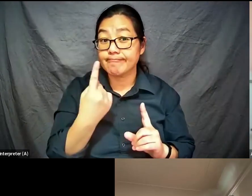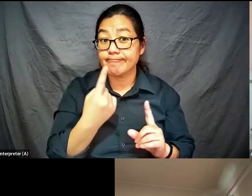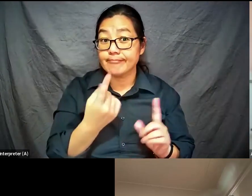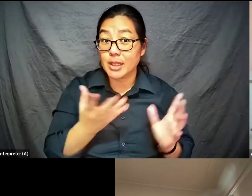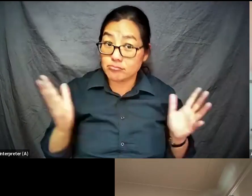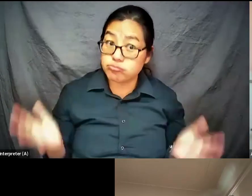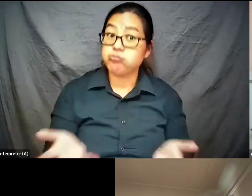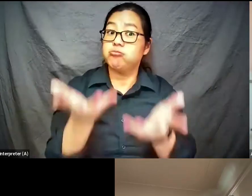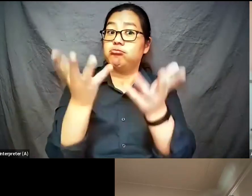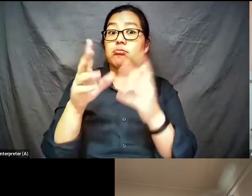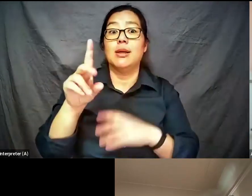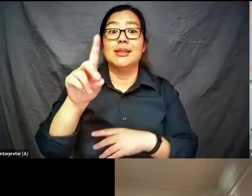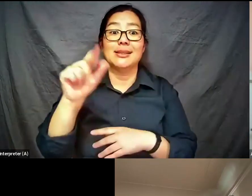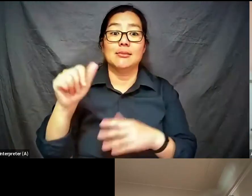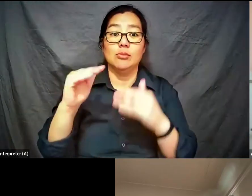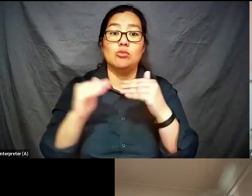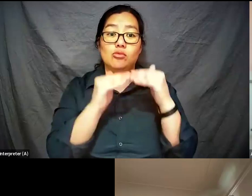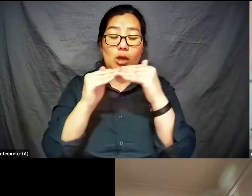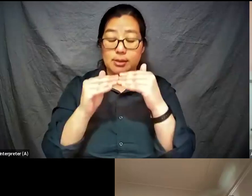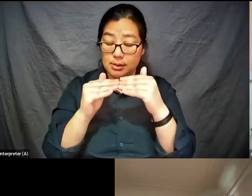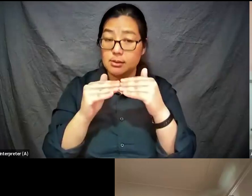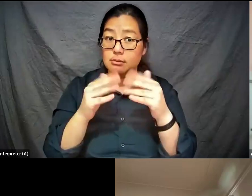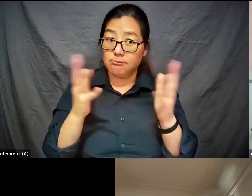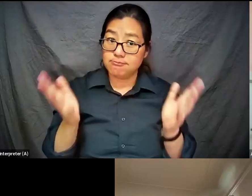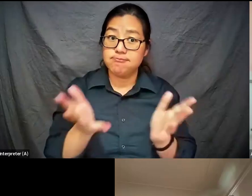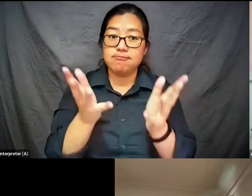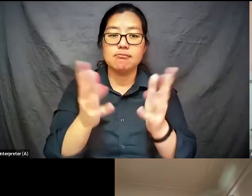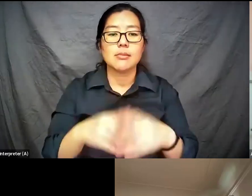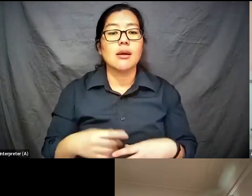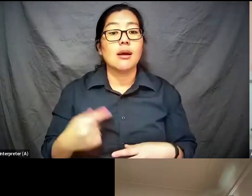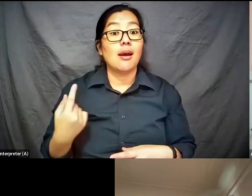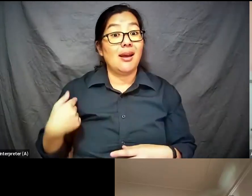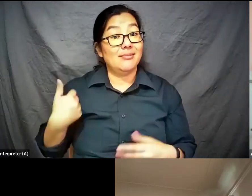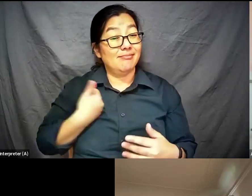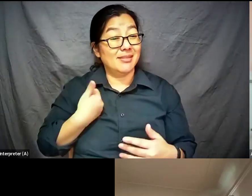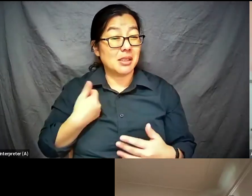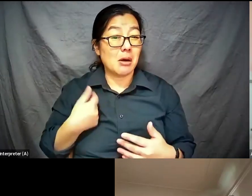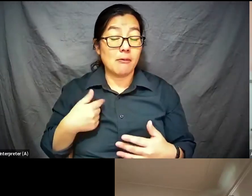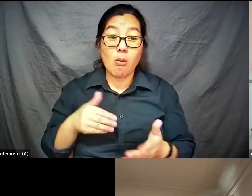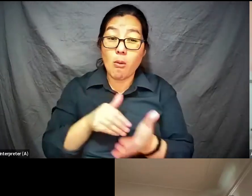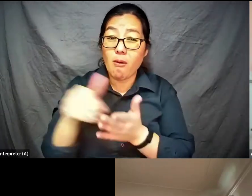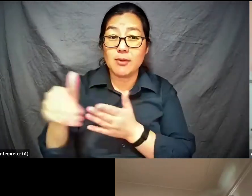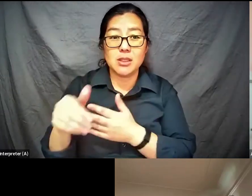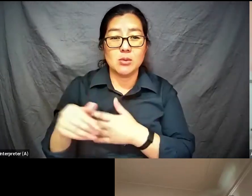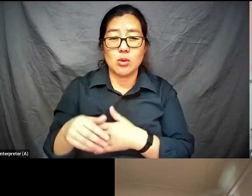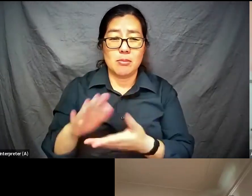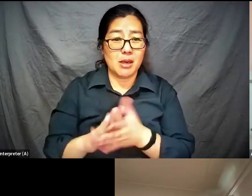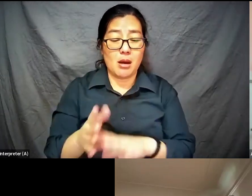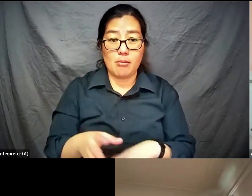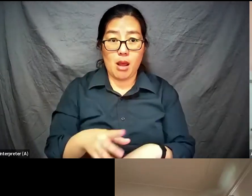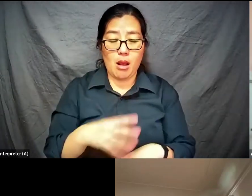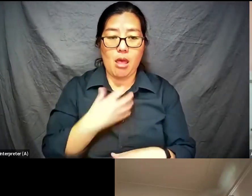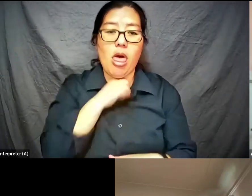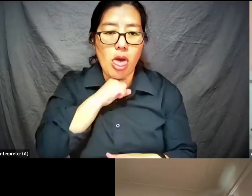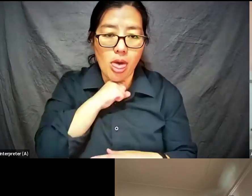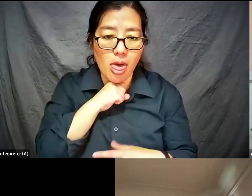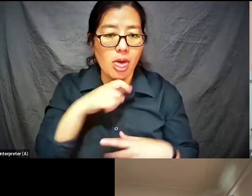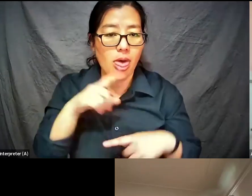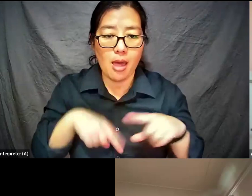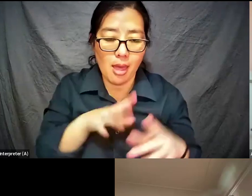said, and, what the group has been talking about as a whole, just like centering what